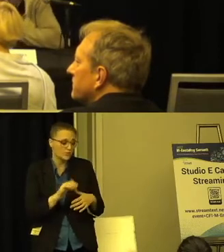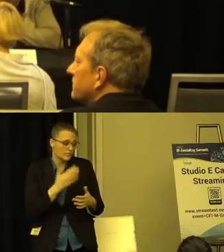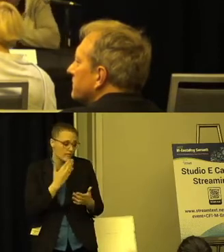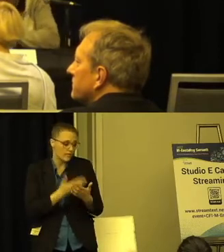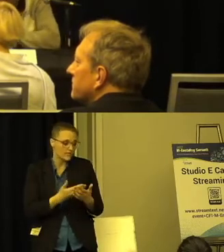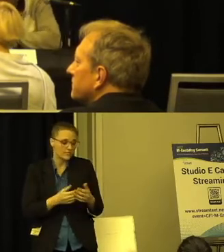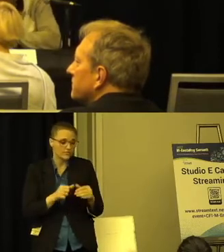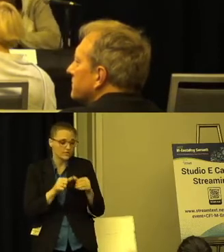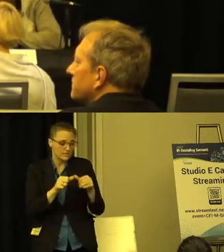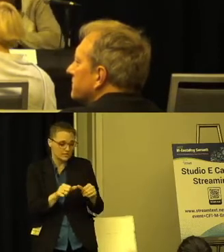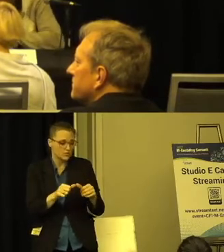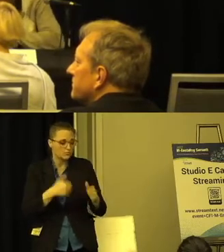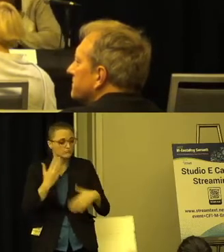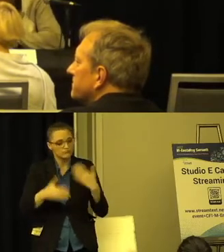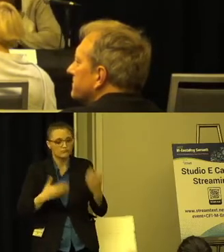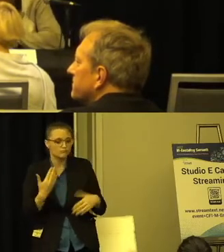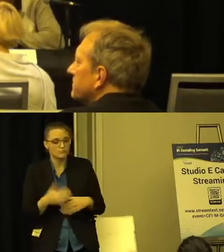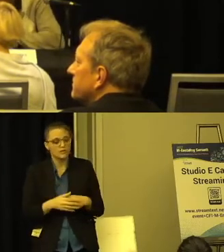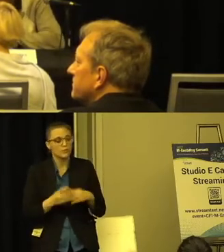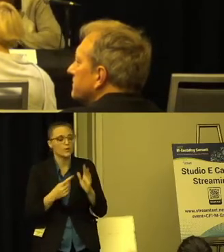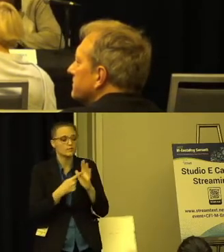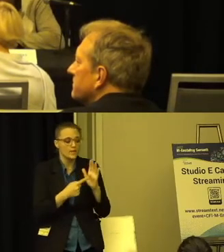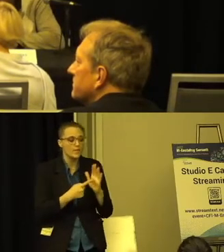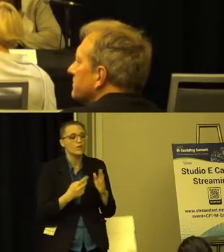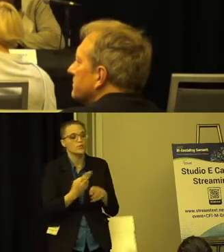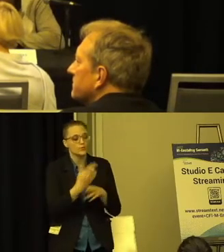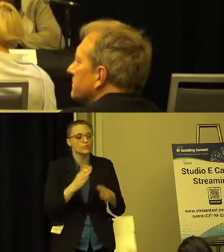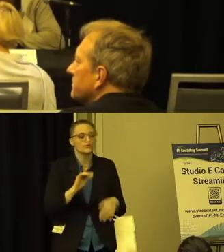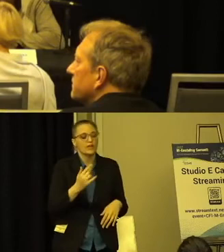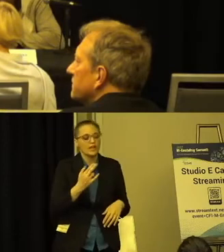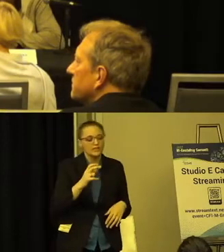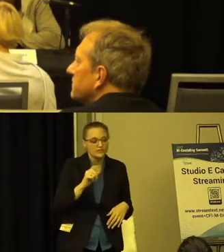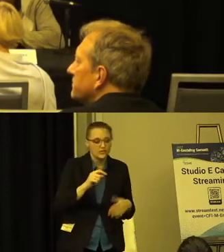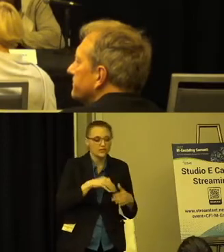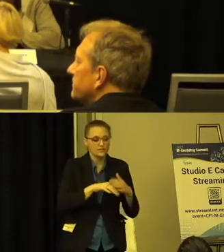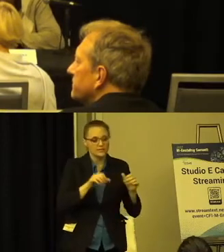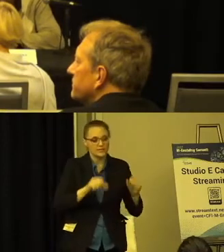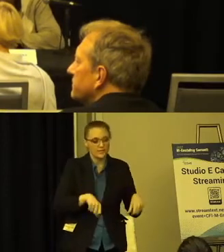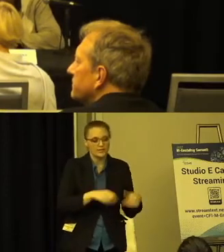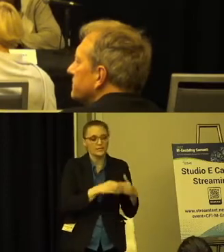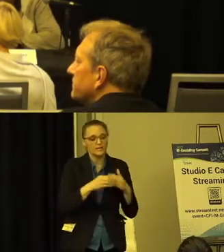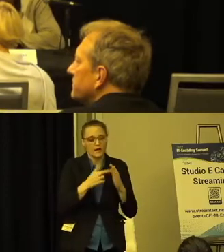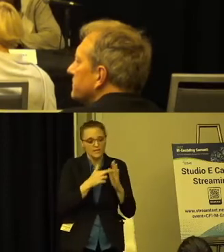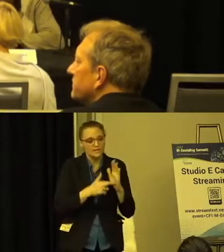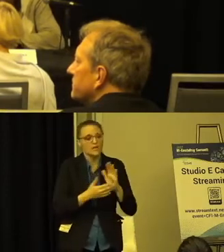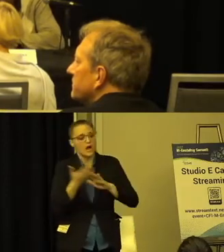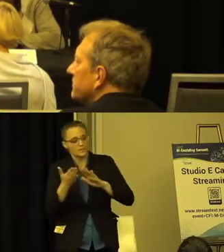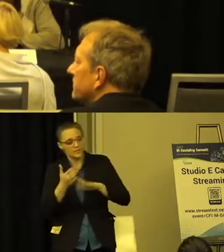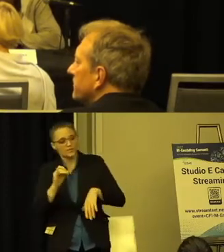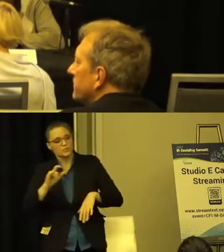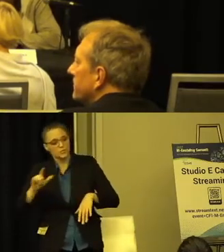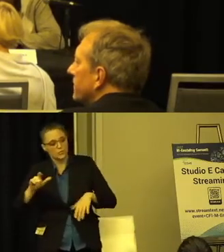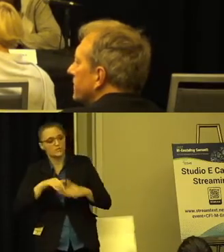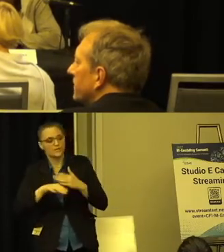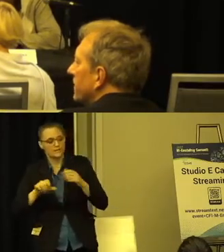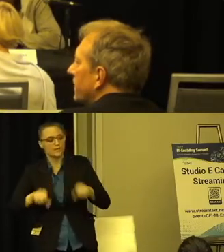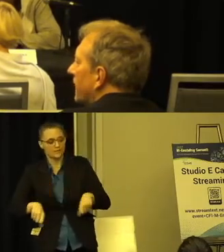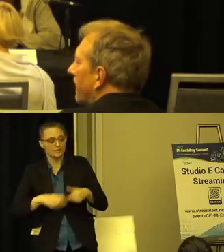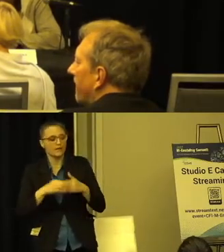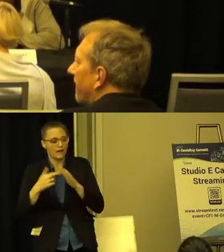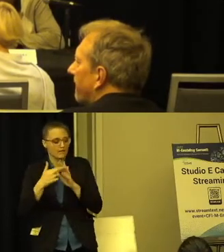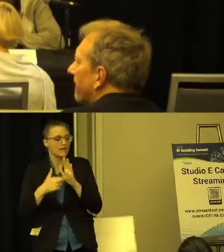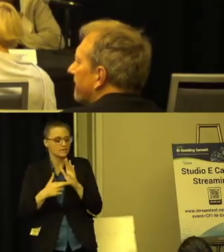continuing. So, for example, the user agent accessibility guidelines, the authoring tool accessibility guidelines, all of that is important.